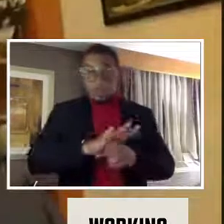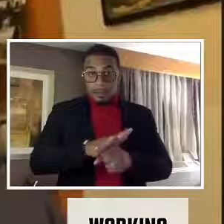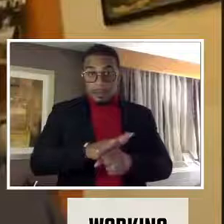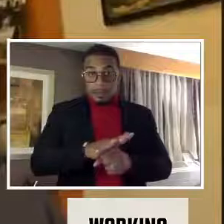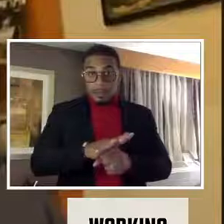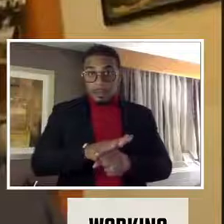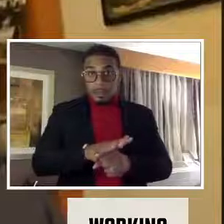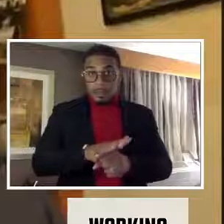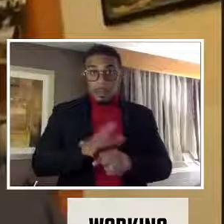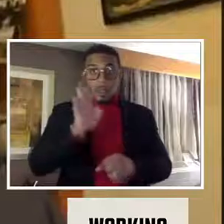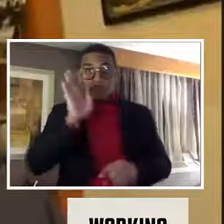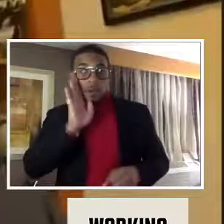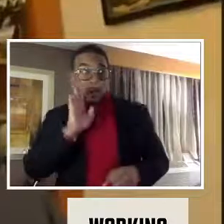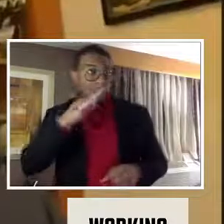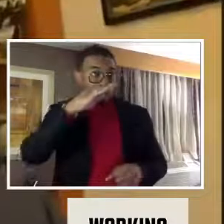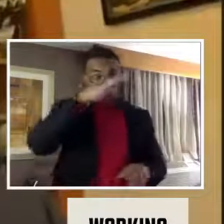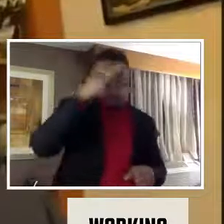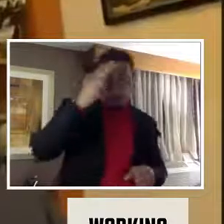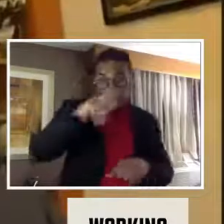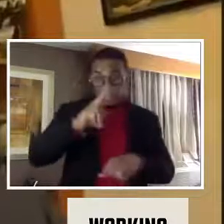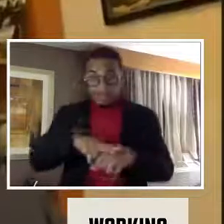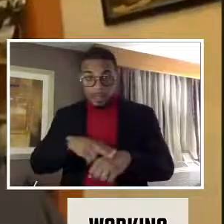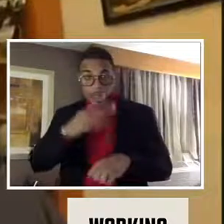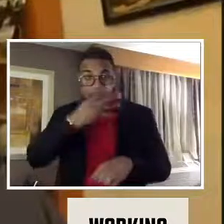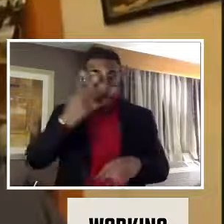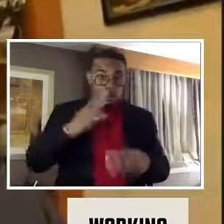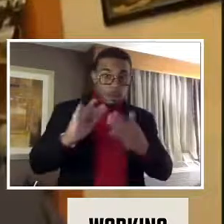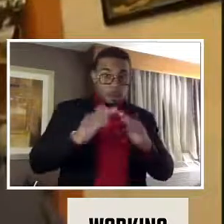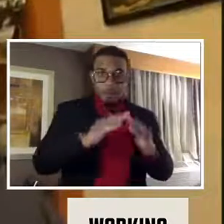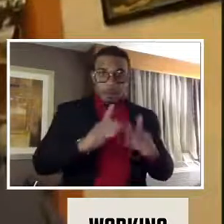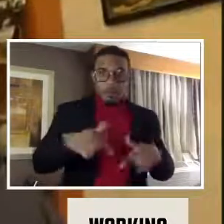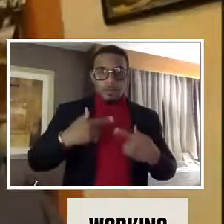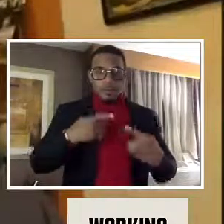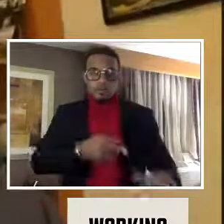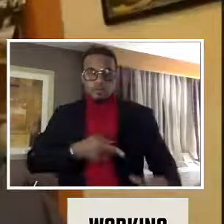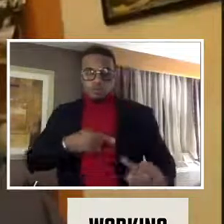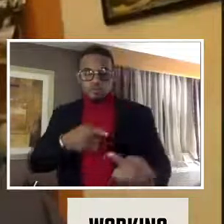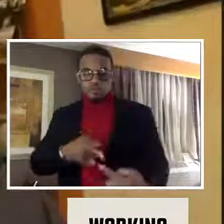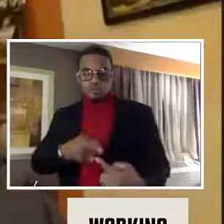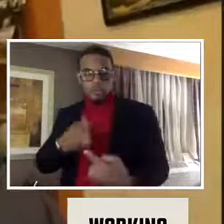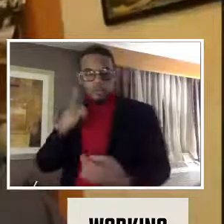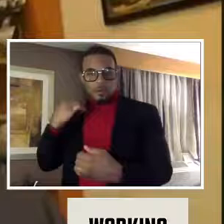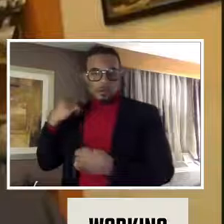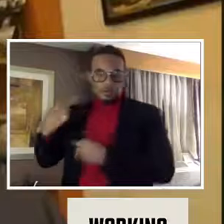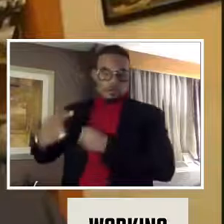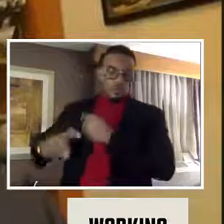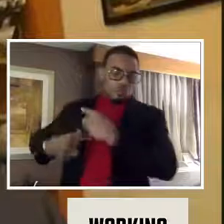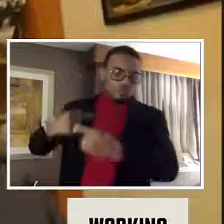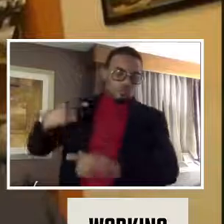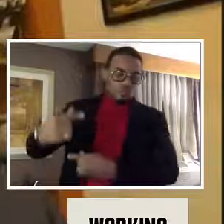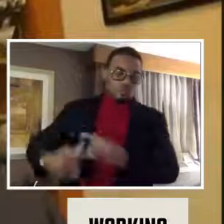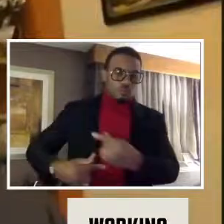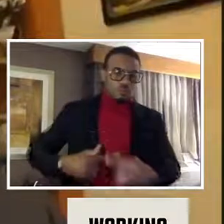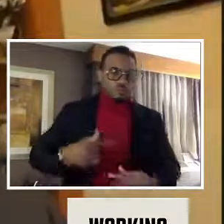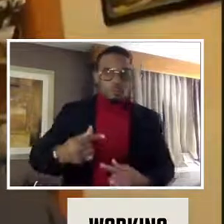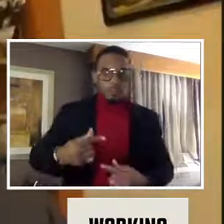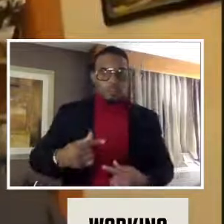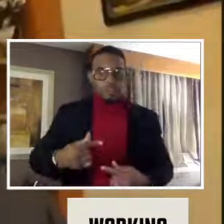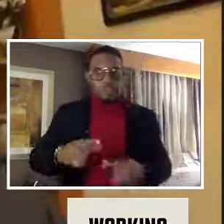pandemic, Brown and Black and Indigenous and immigrant communities have been struggling from generation to generation and